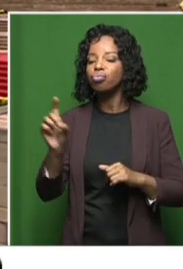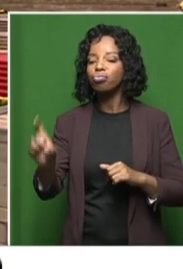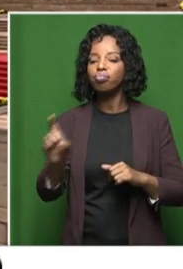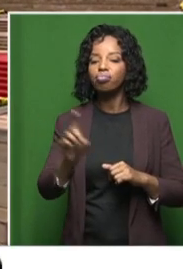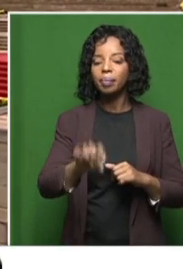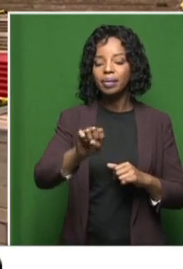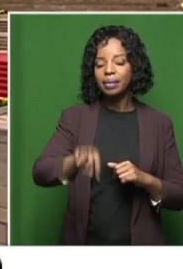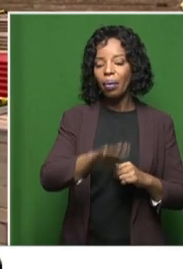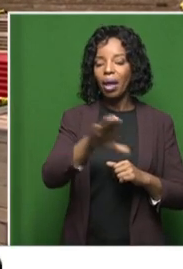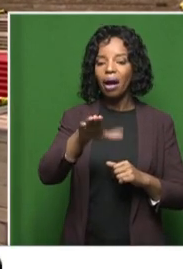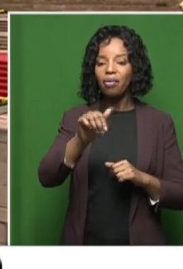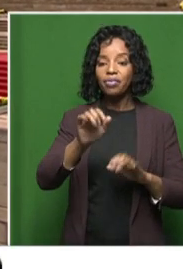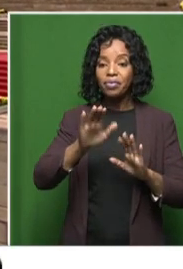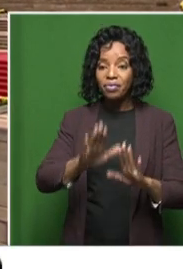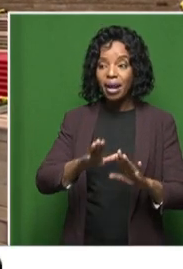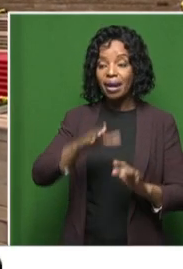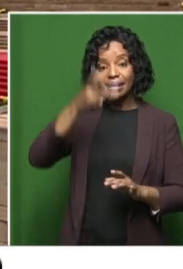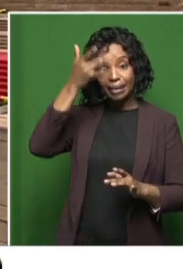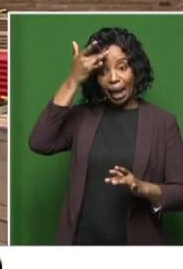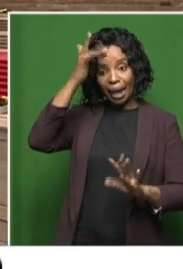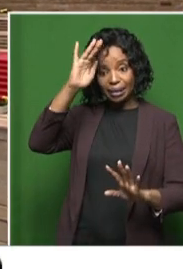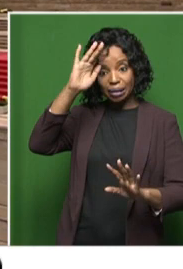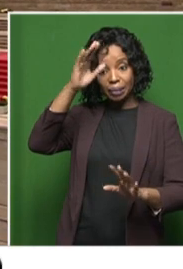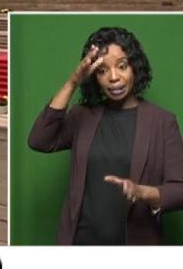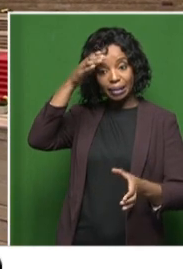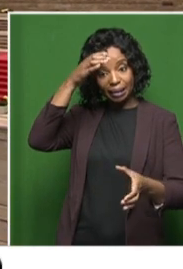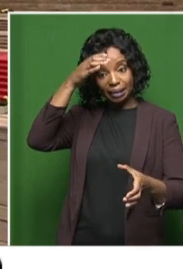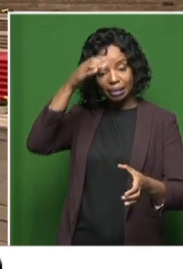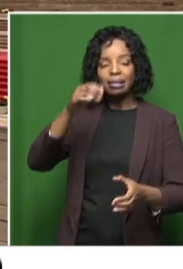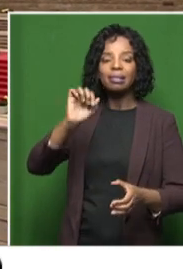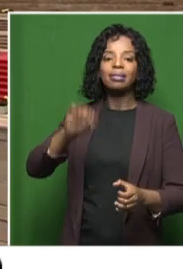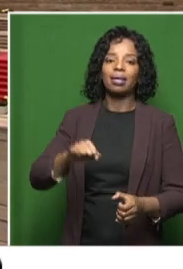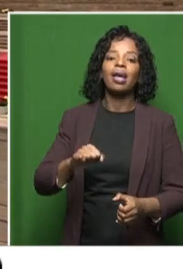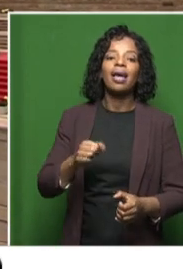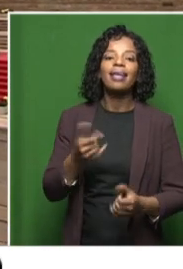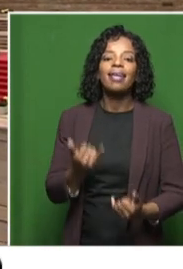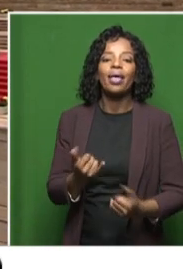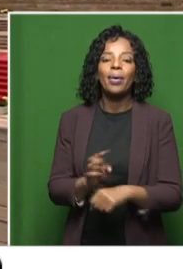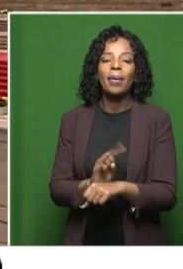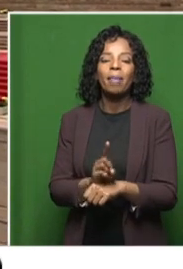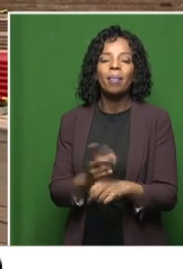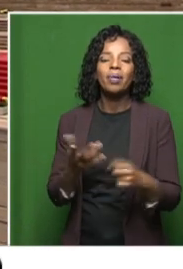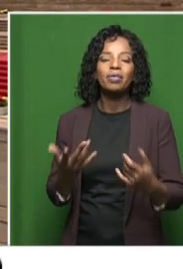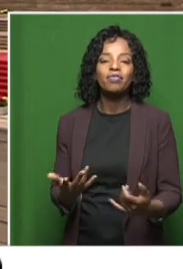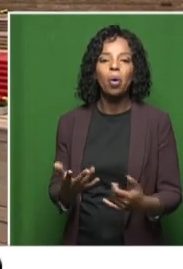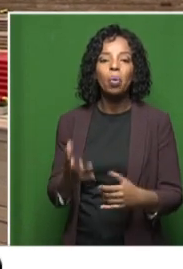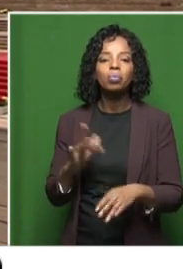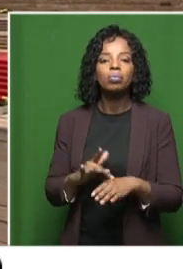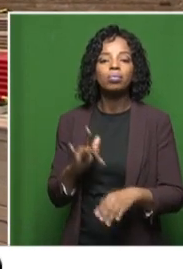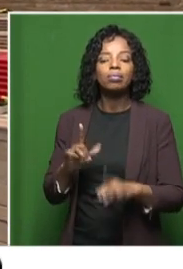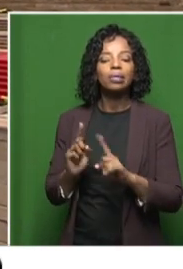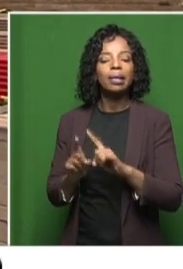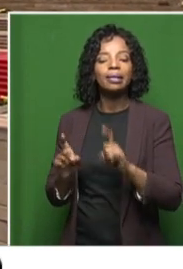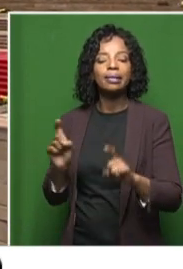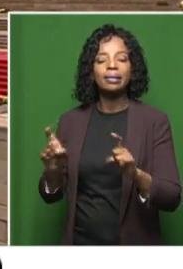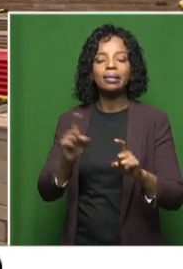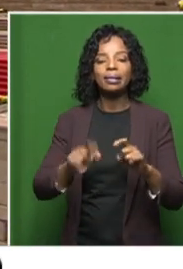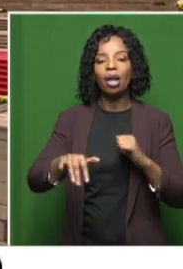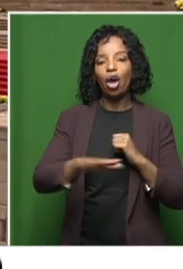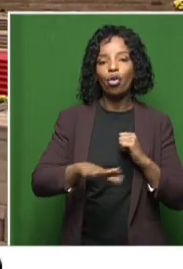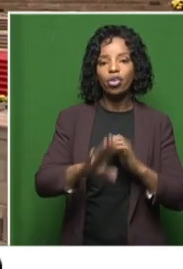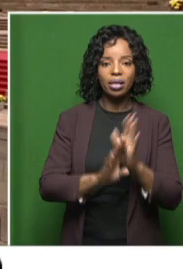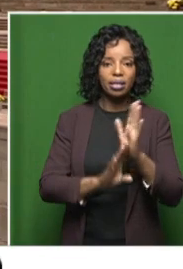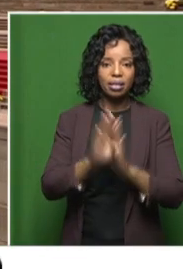such a very critical moment to really try and strengthen ties around these areas of economic development. Yes, Kayelihle, you